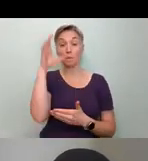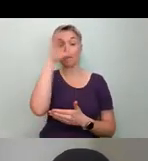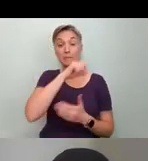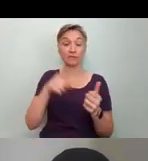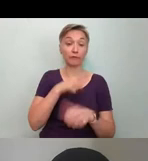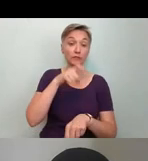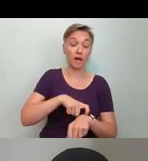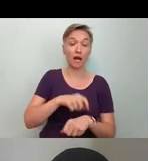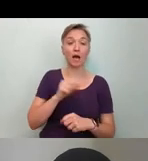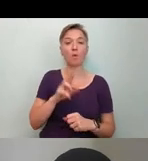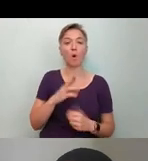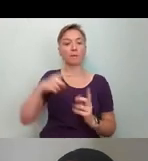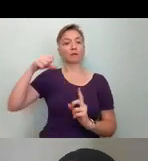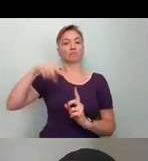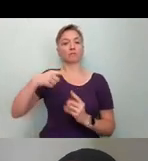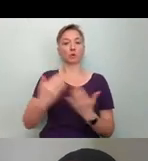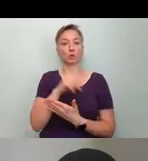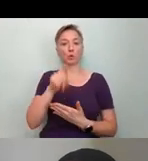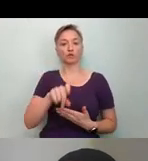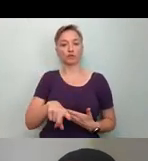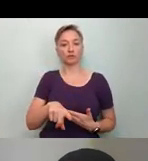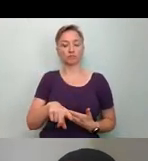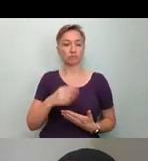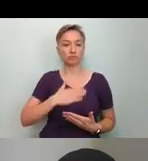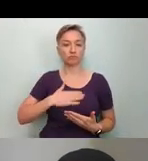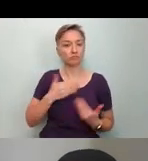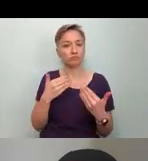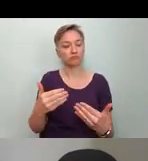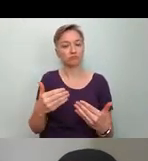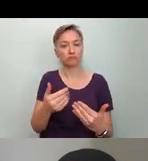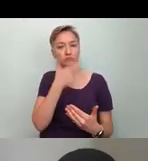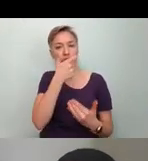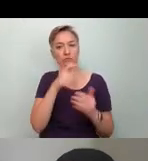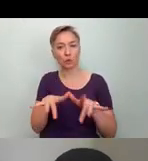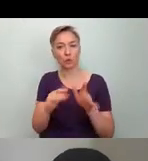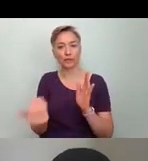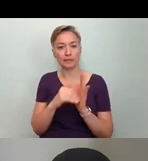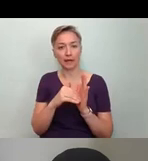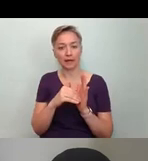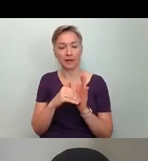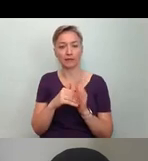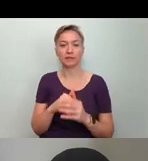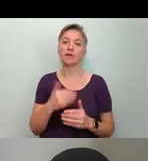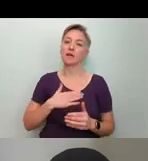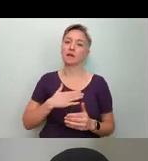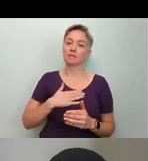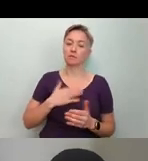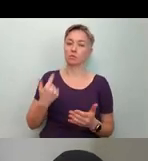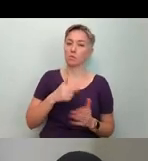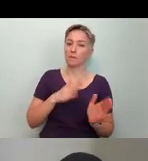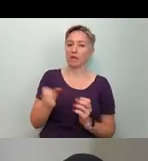that you have further questions about. So feel free to take a listen to the recording again. We'll be posting it on our